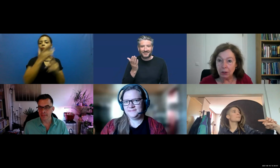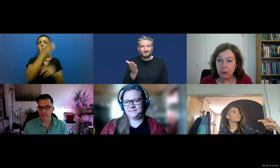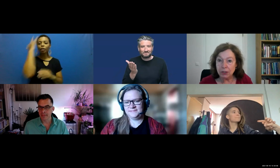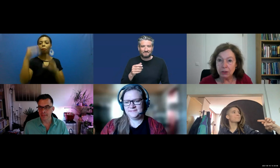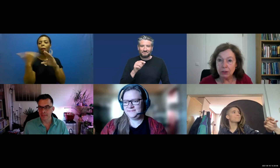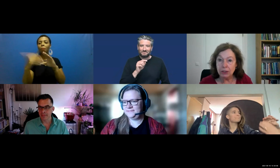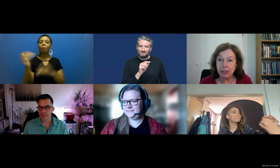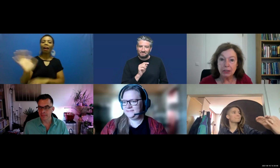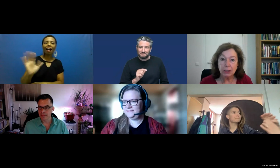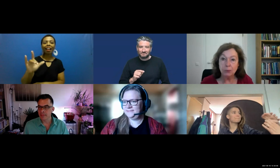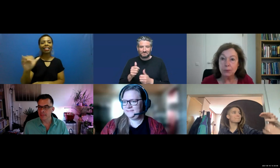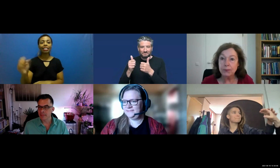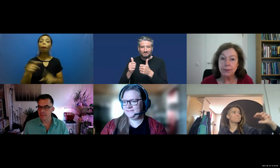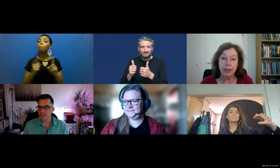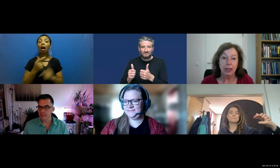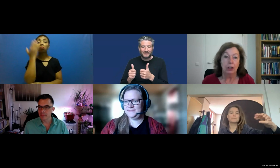see a question yet.